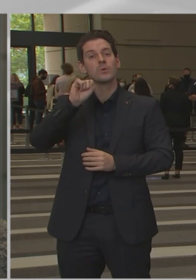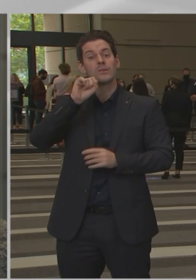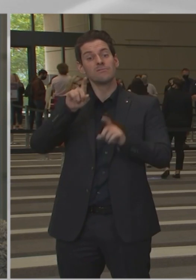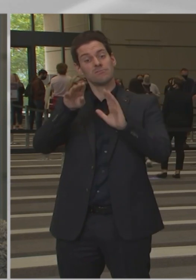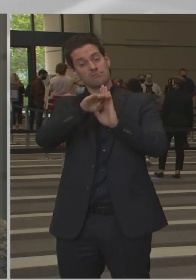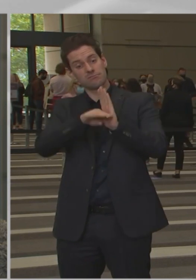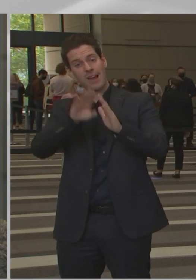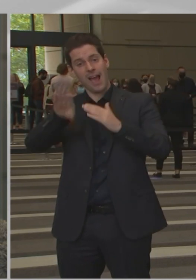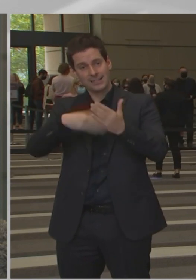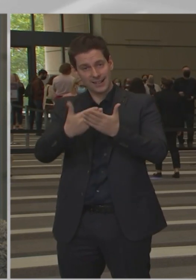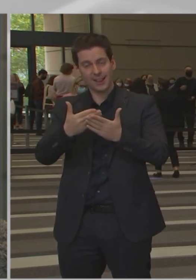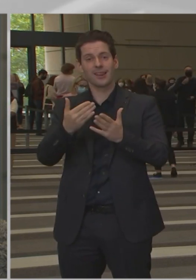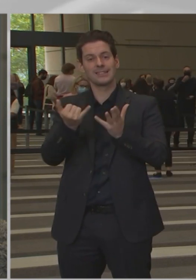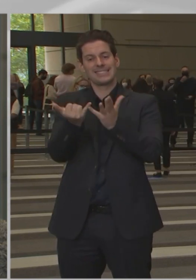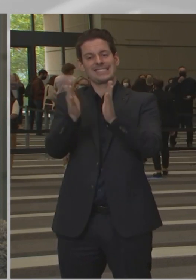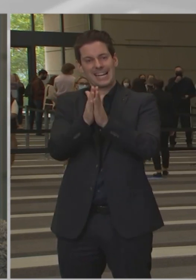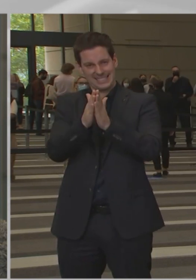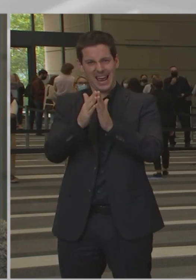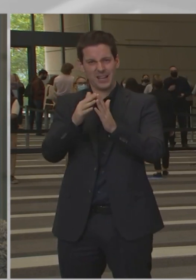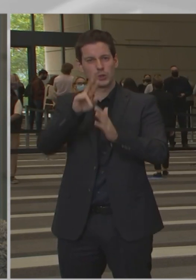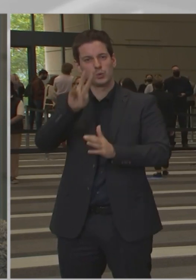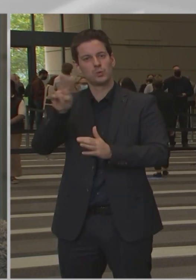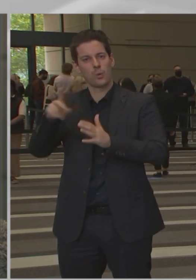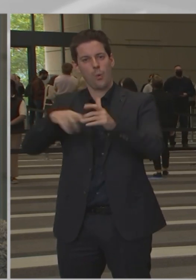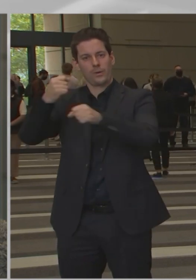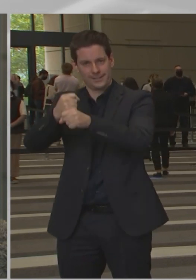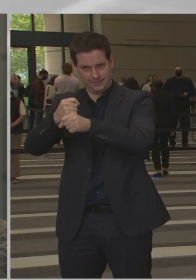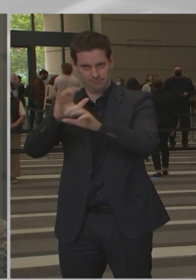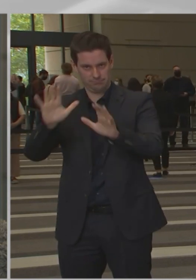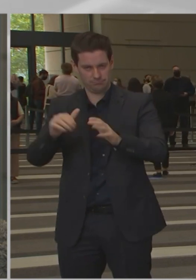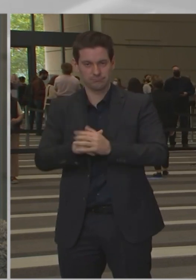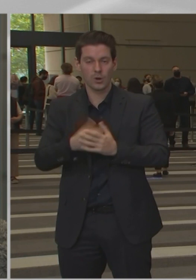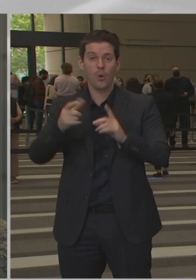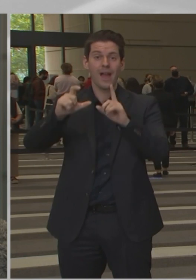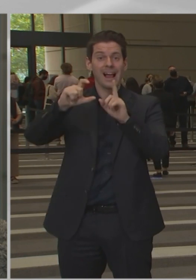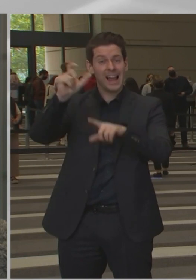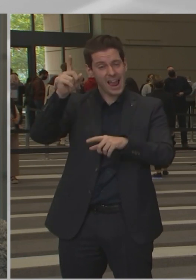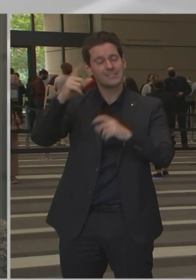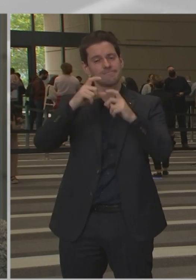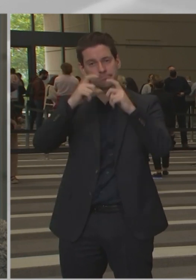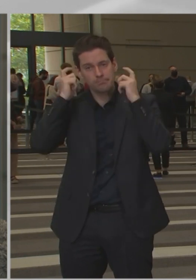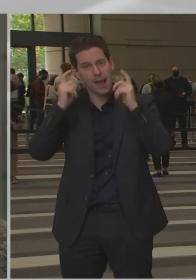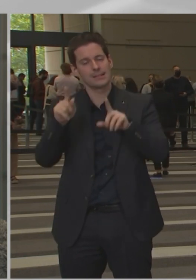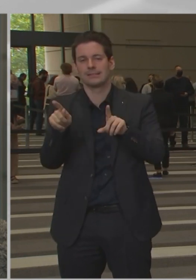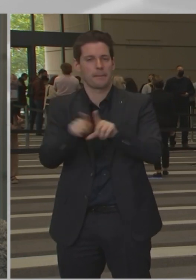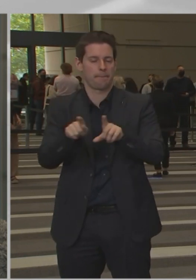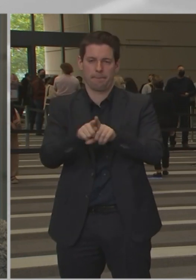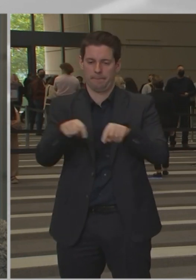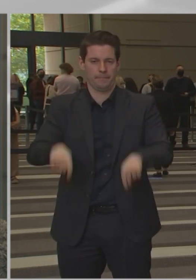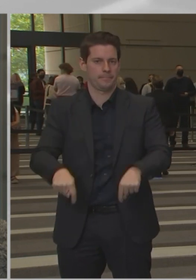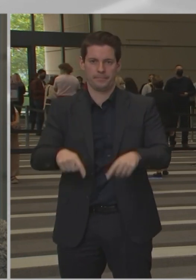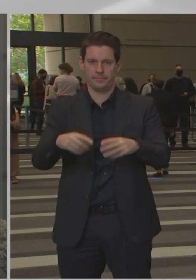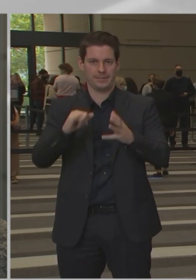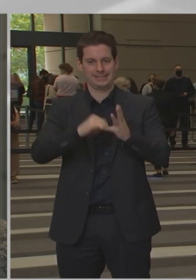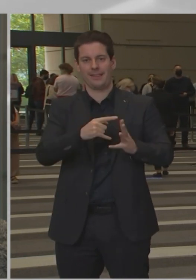wearing those masks, just as they do down here in SEQ. And of course, the high school students will need to wear masks as well. So